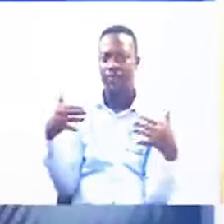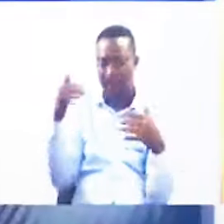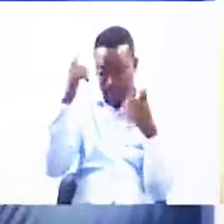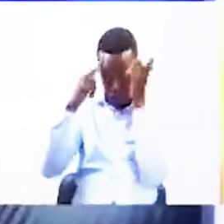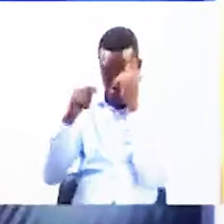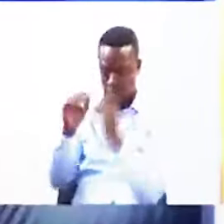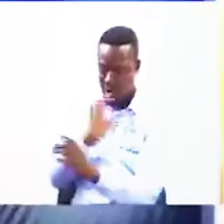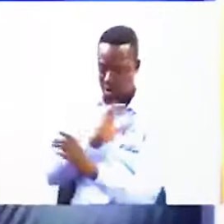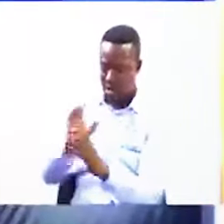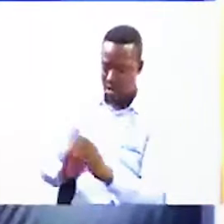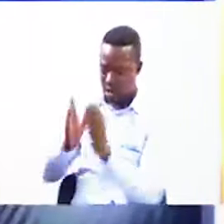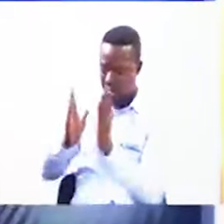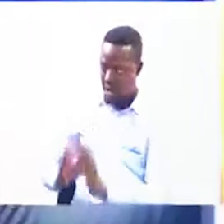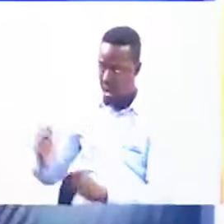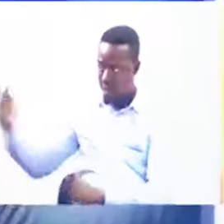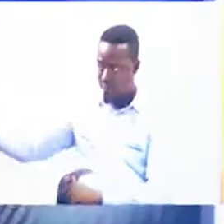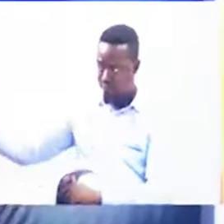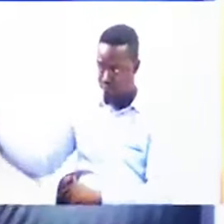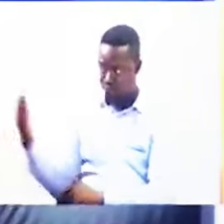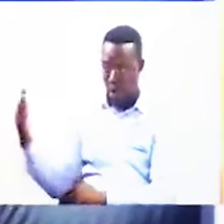the circumcision group. The